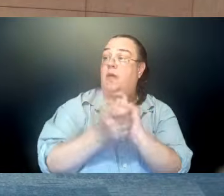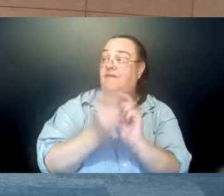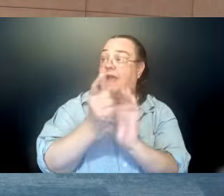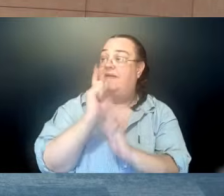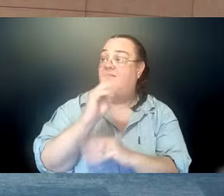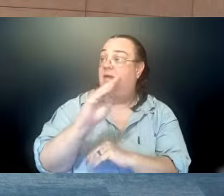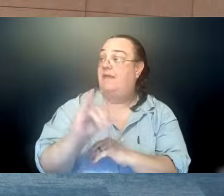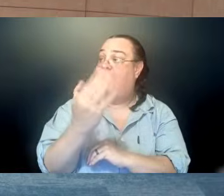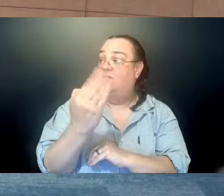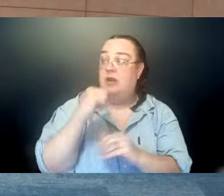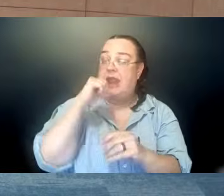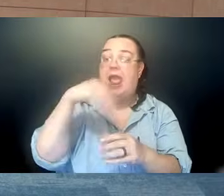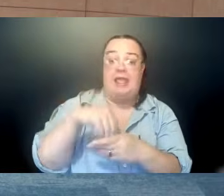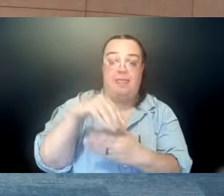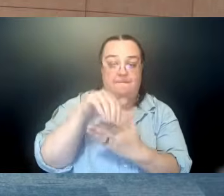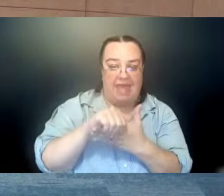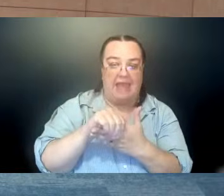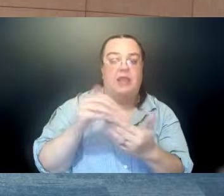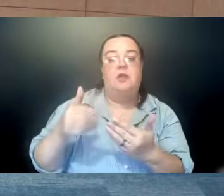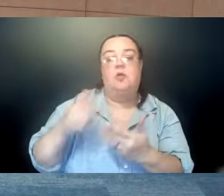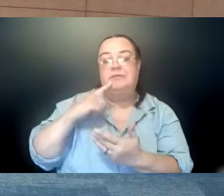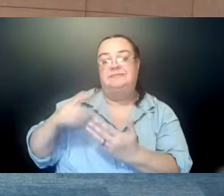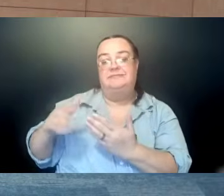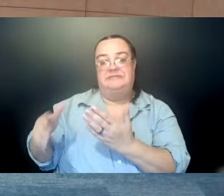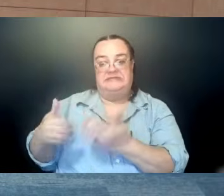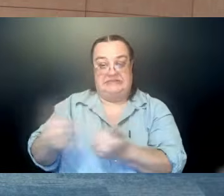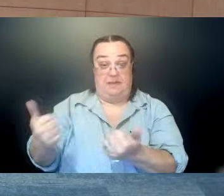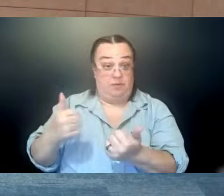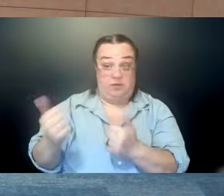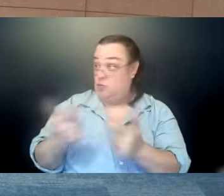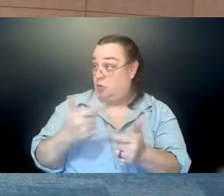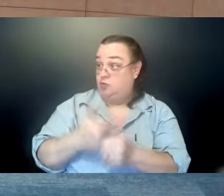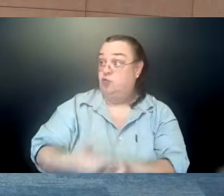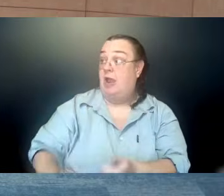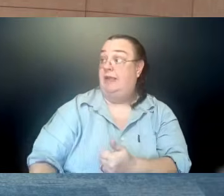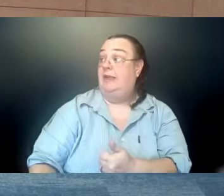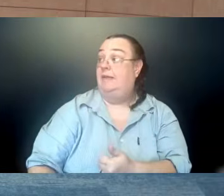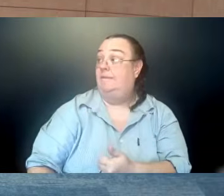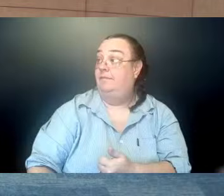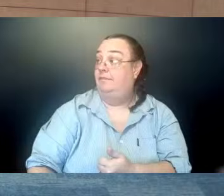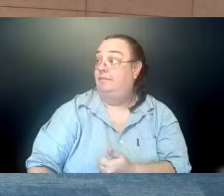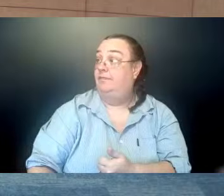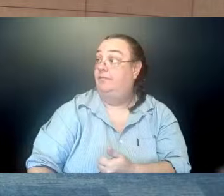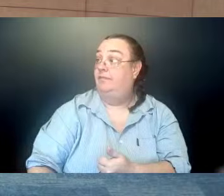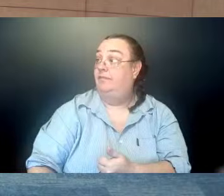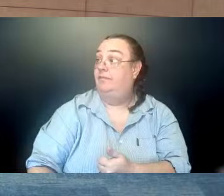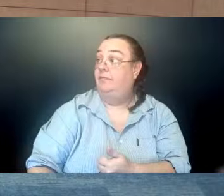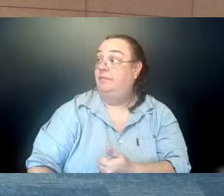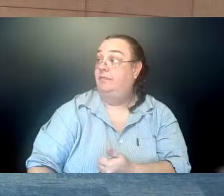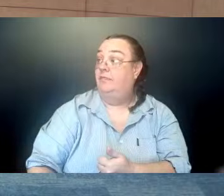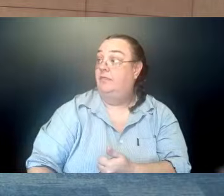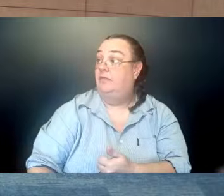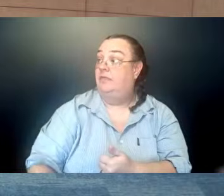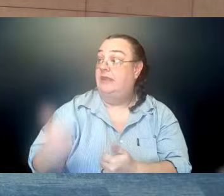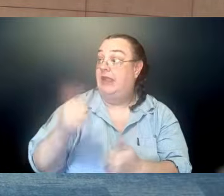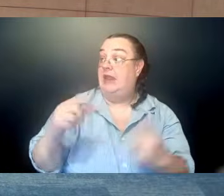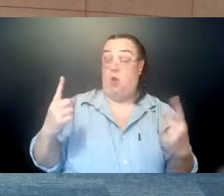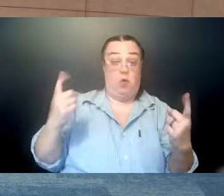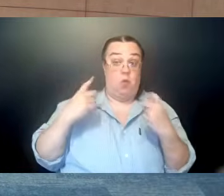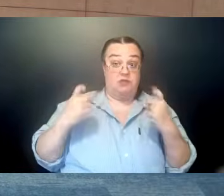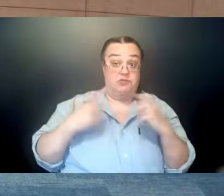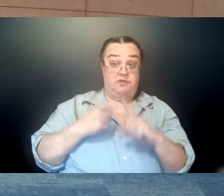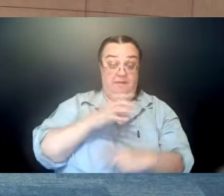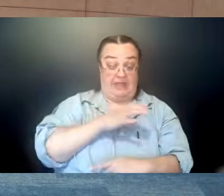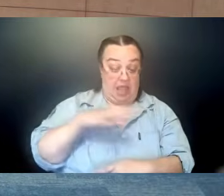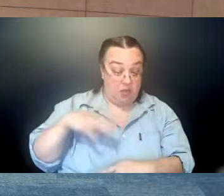stapled separately. Everyone tracking? Yep. Any questions from council, or